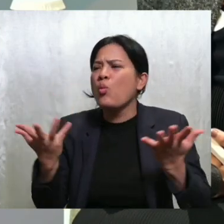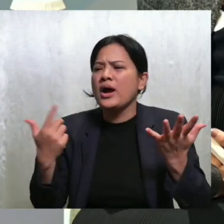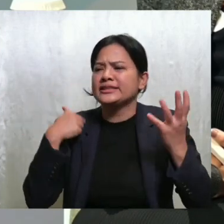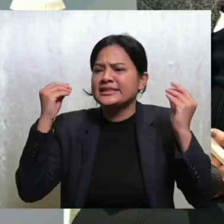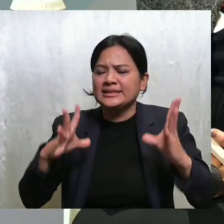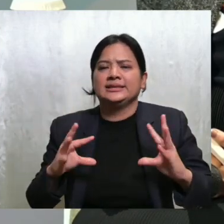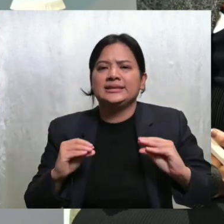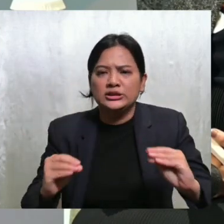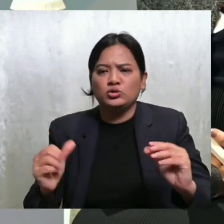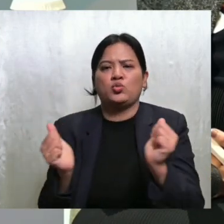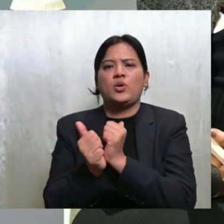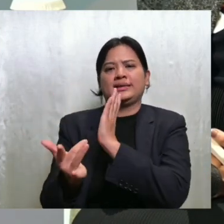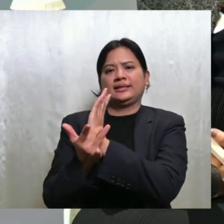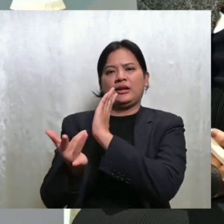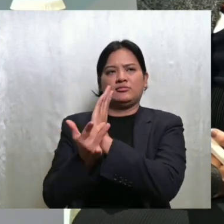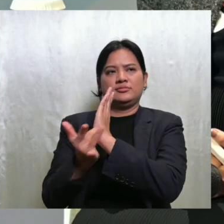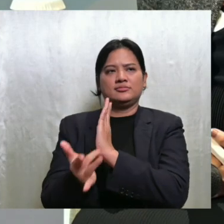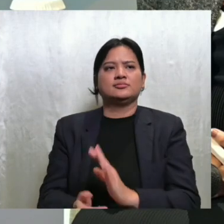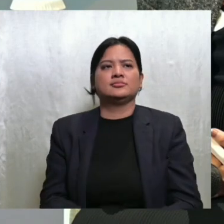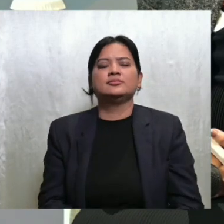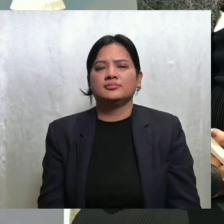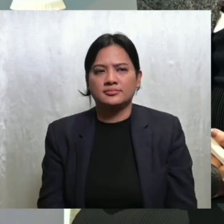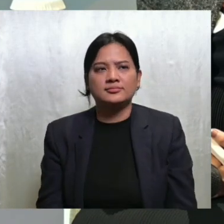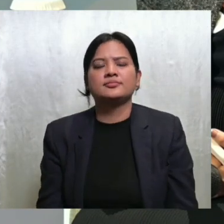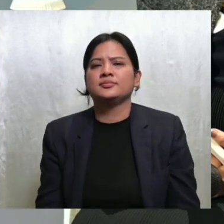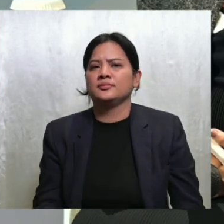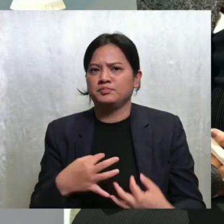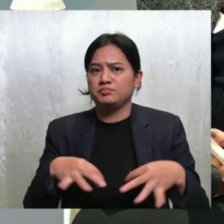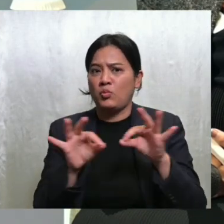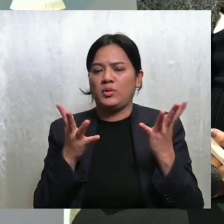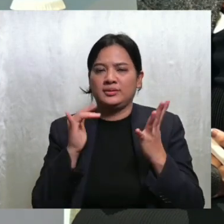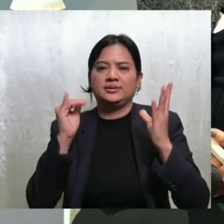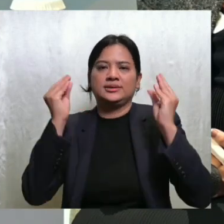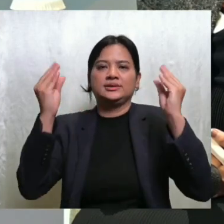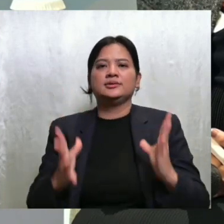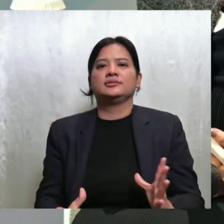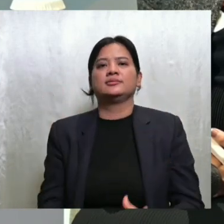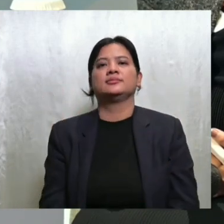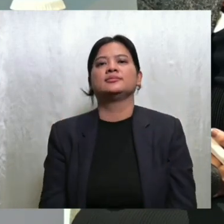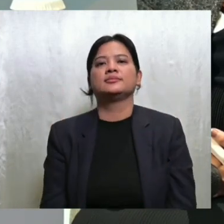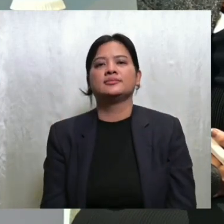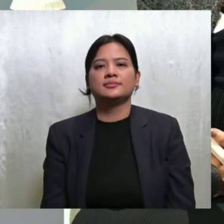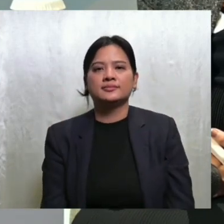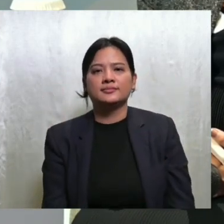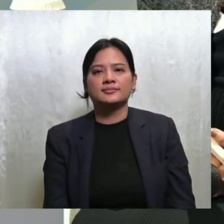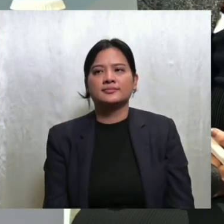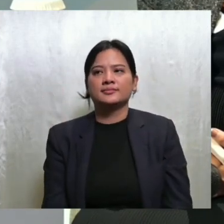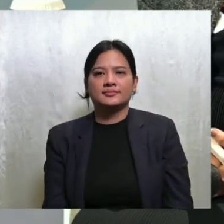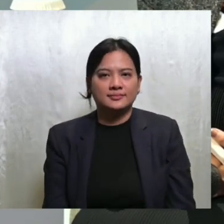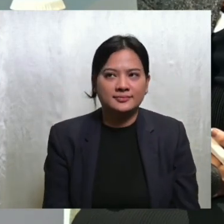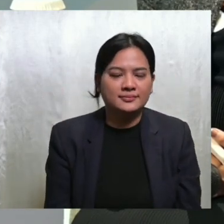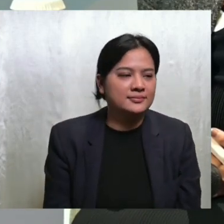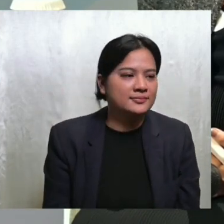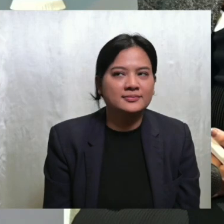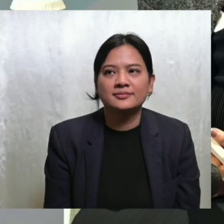Thank you so much, Omer. So what I'm hearing is that it's really about empowering teachers with the use of tech. Exactly. Have you